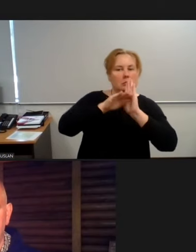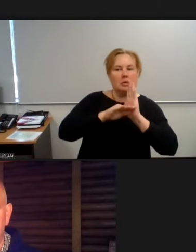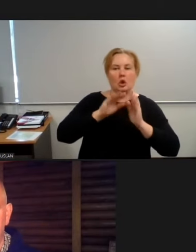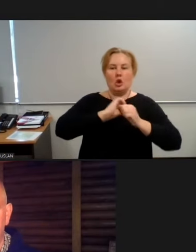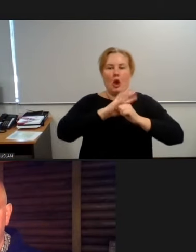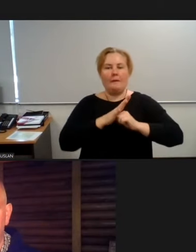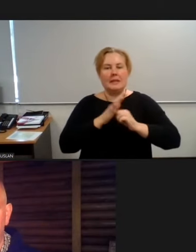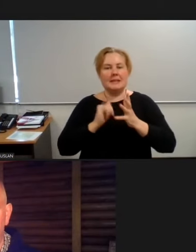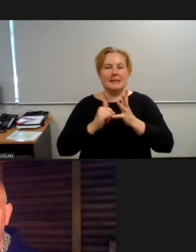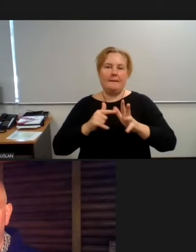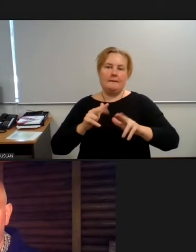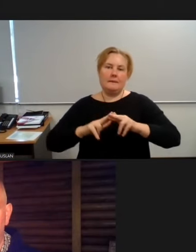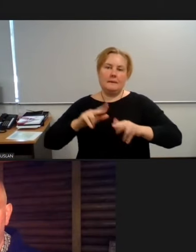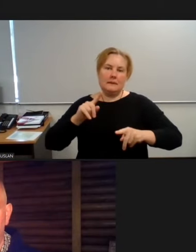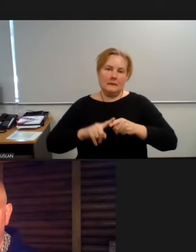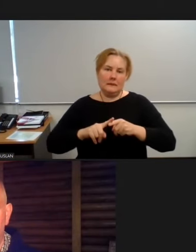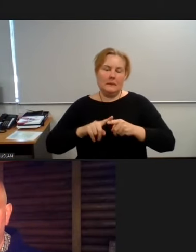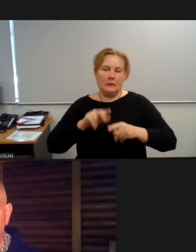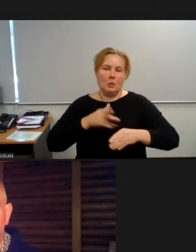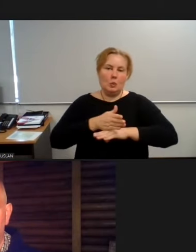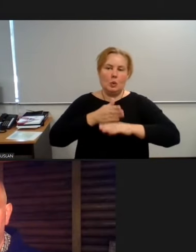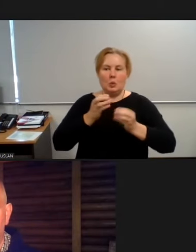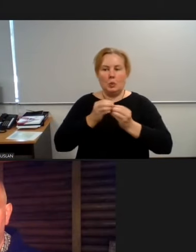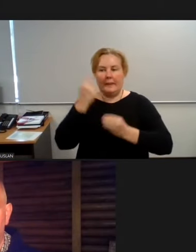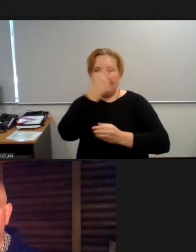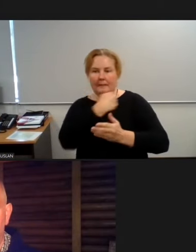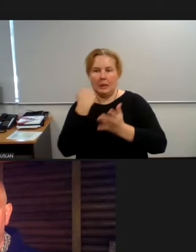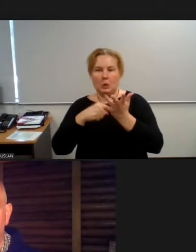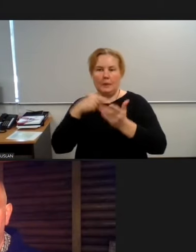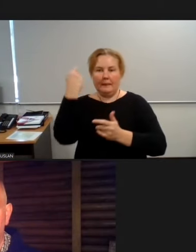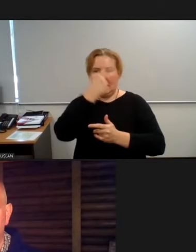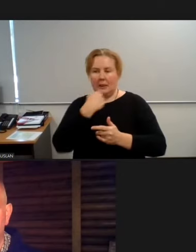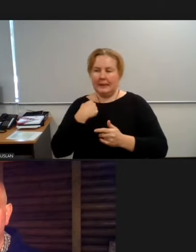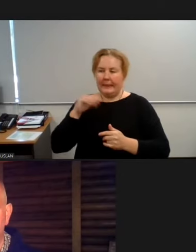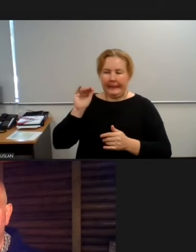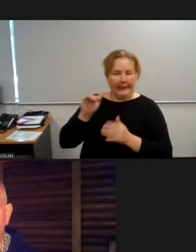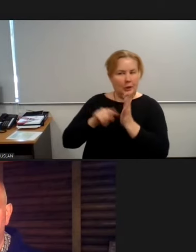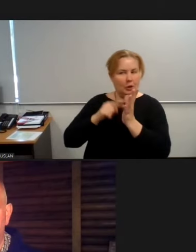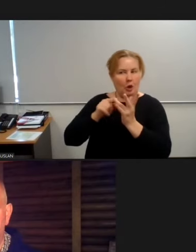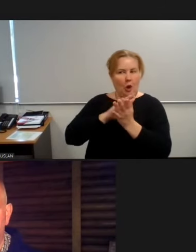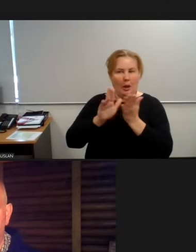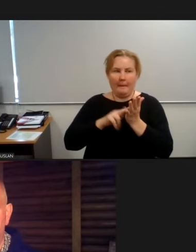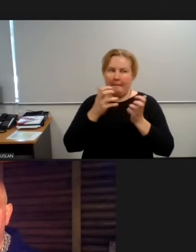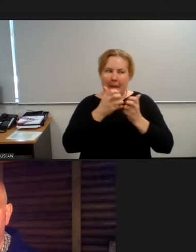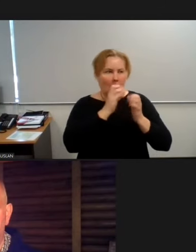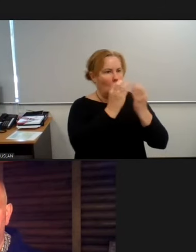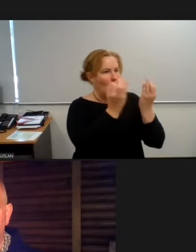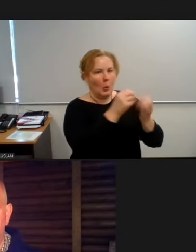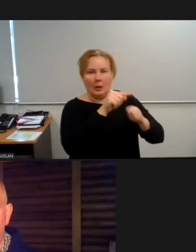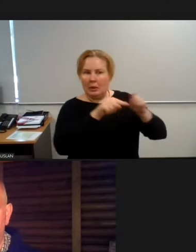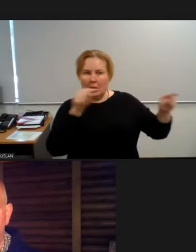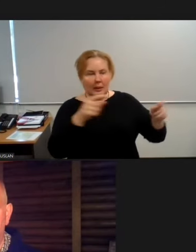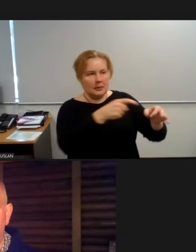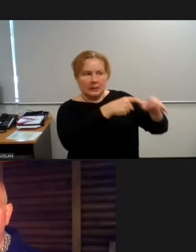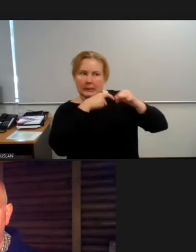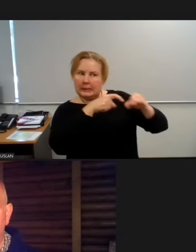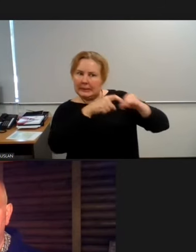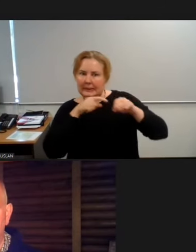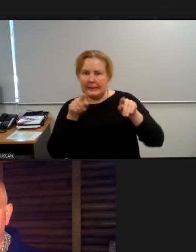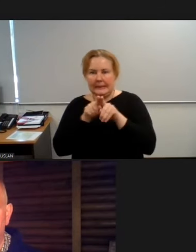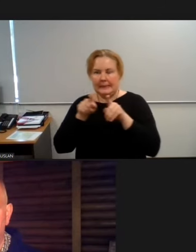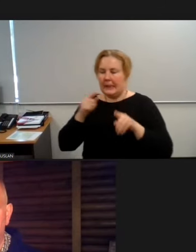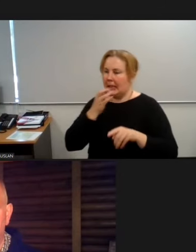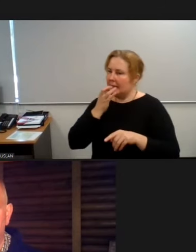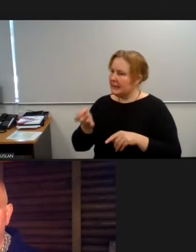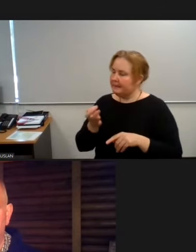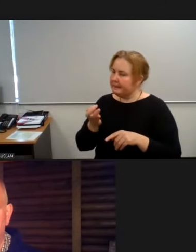key question for you that keeps coming in from our member organisations as well. And that is, organisations have started preparing for a return to